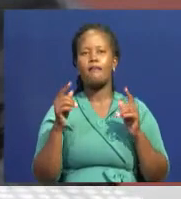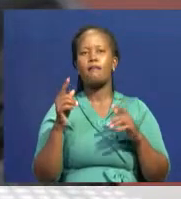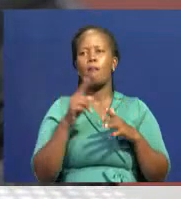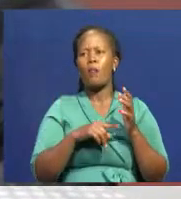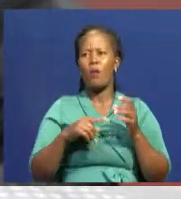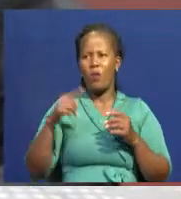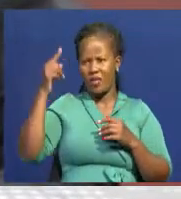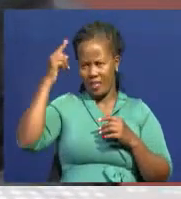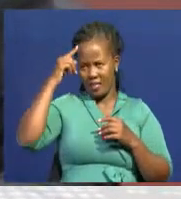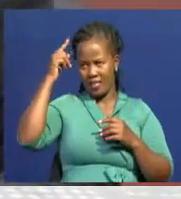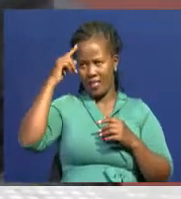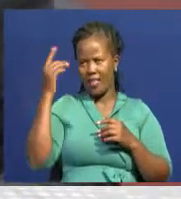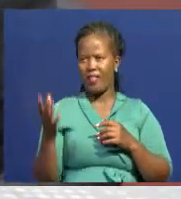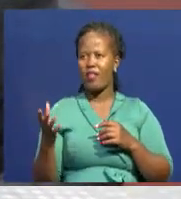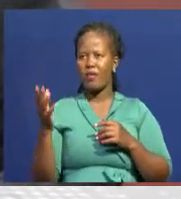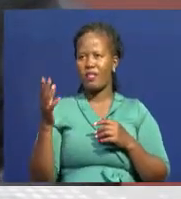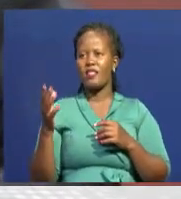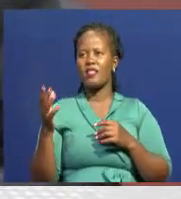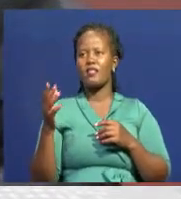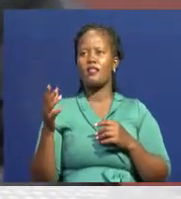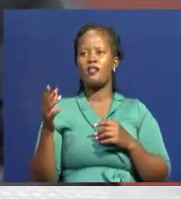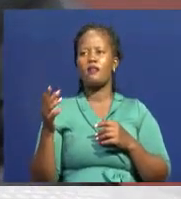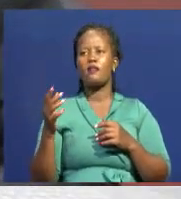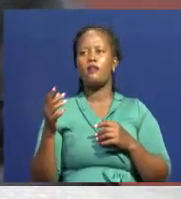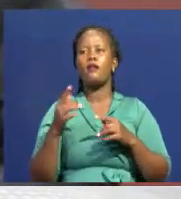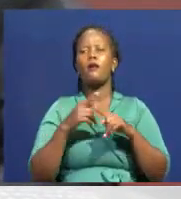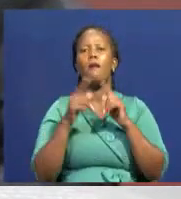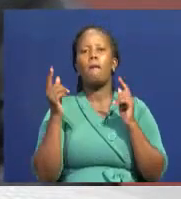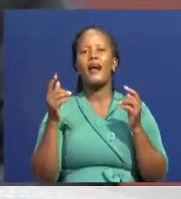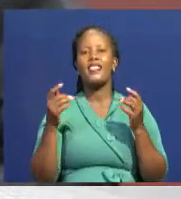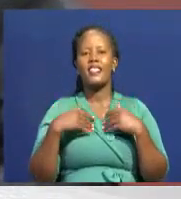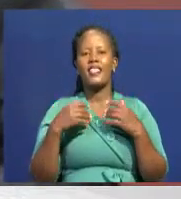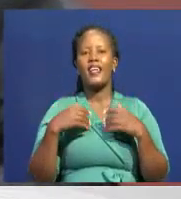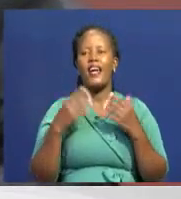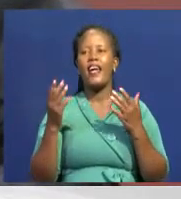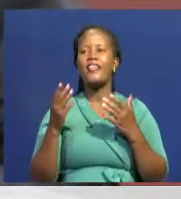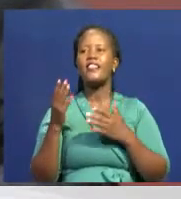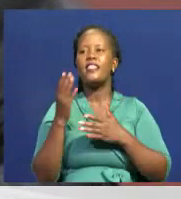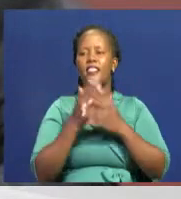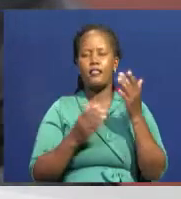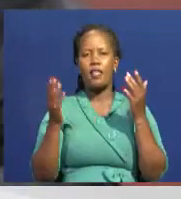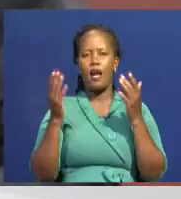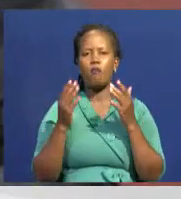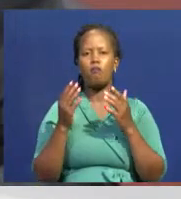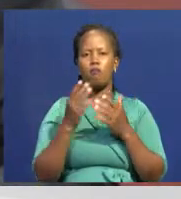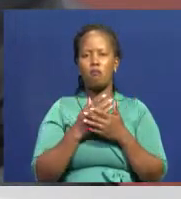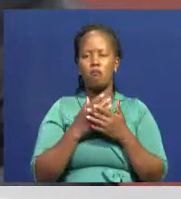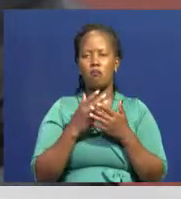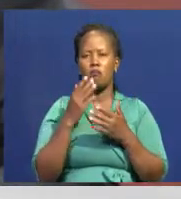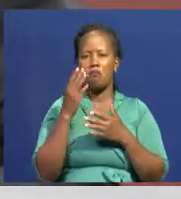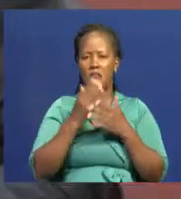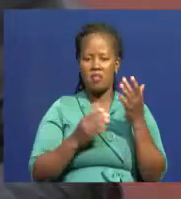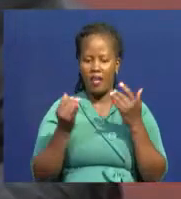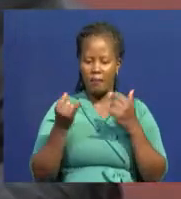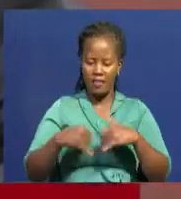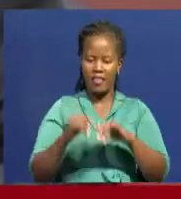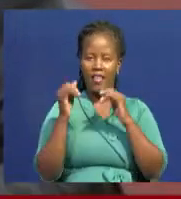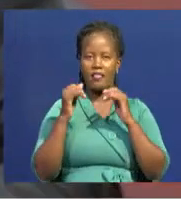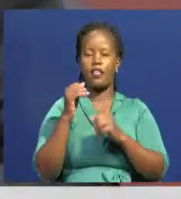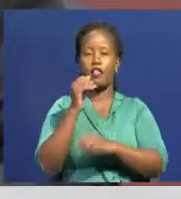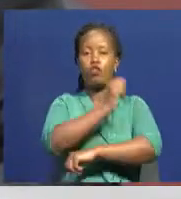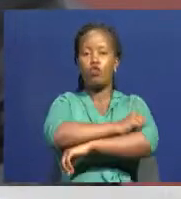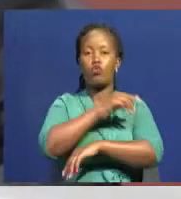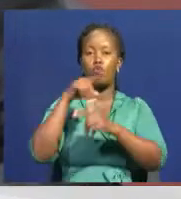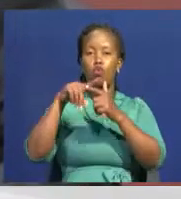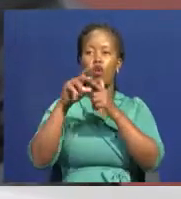mind, I don't have this thing, but you remember this testing we did for School of Engineering, Faculty of Engineering. We